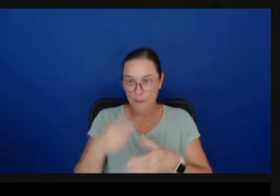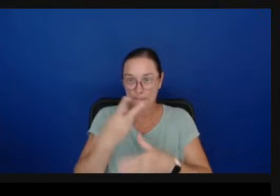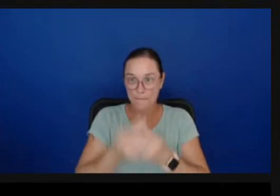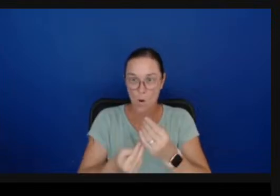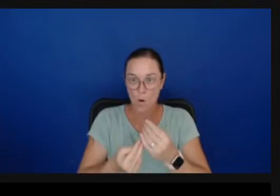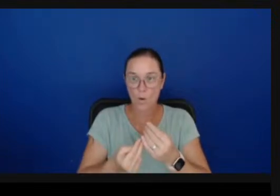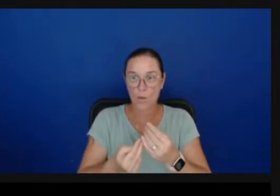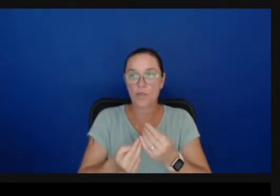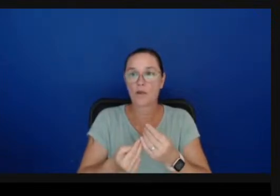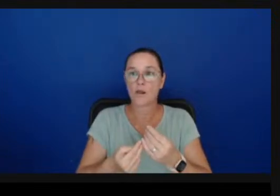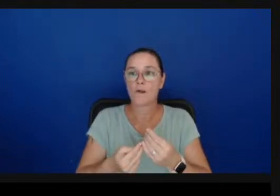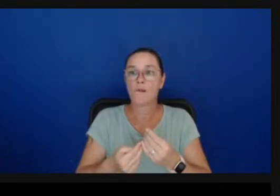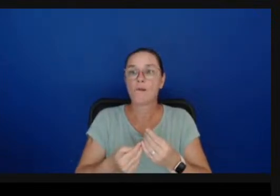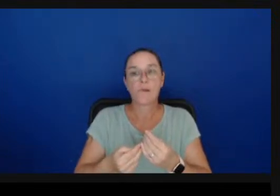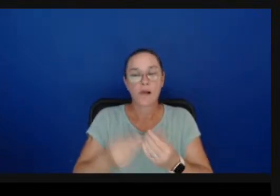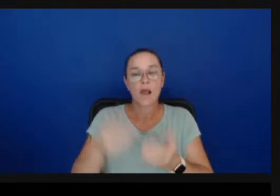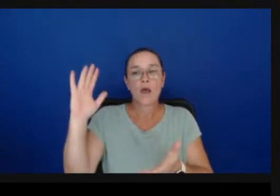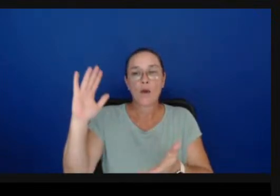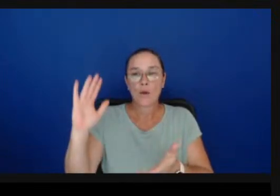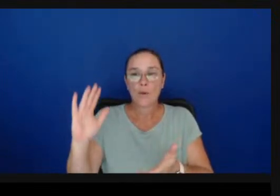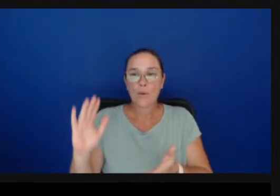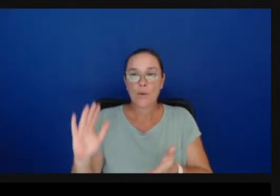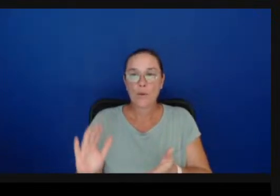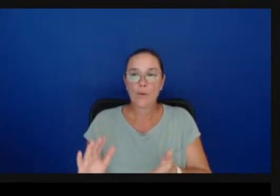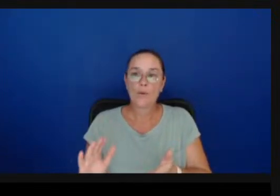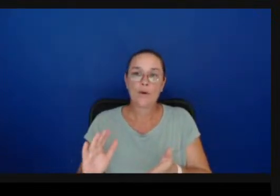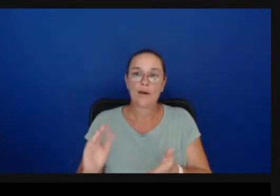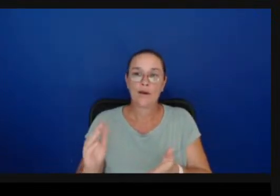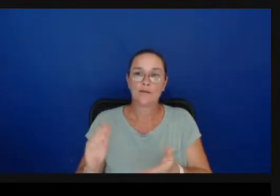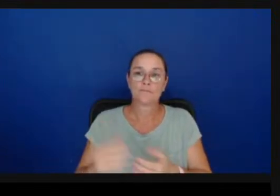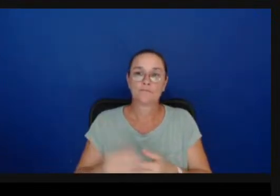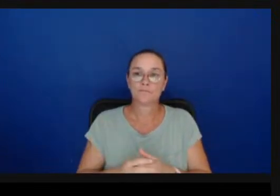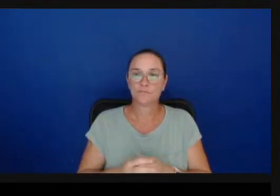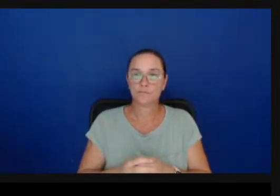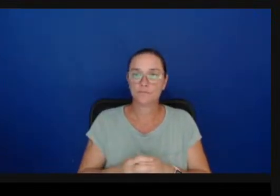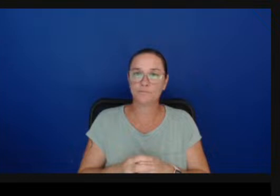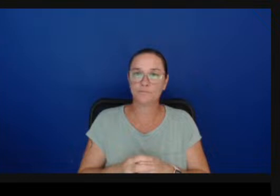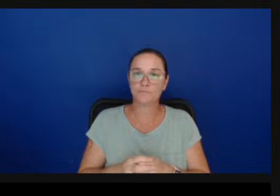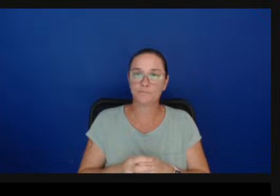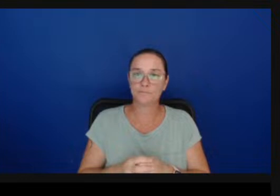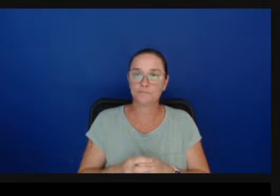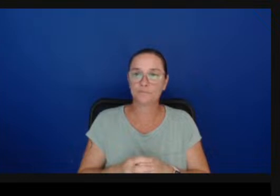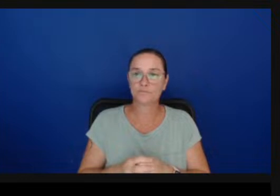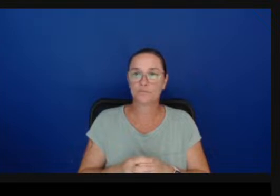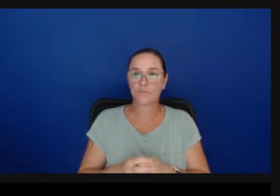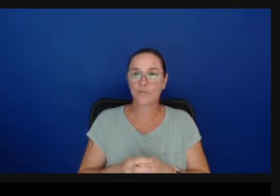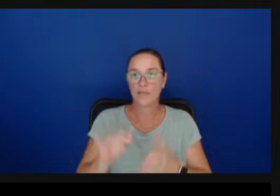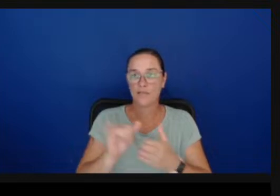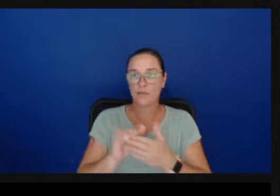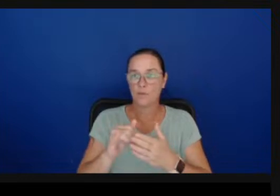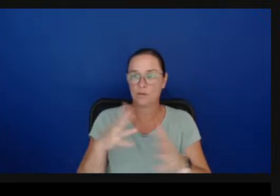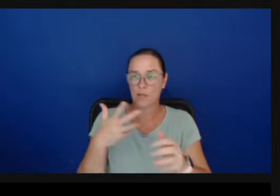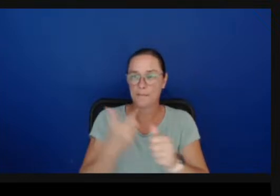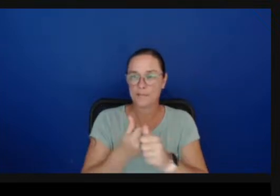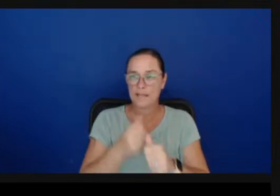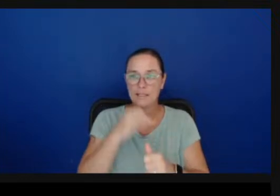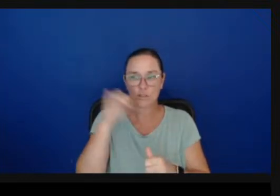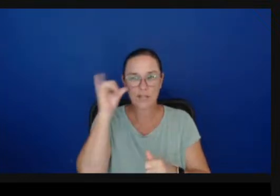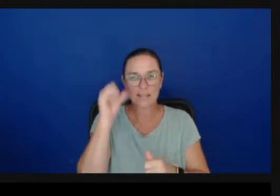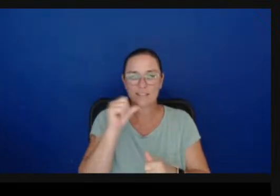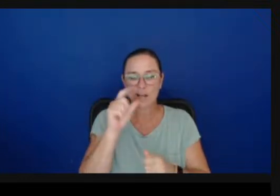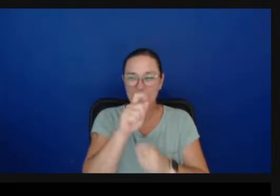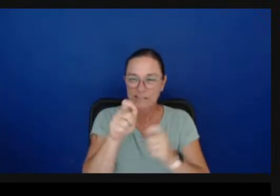have also slowed its draining. This particular tilt plot was updated yesterday, so it's not exactly